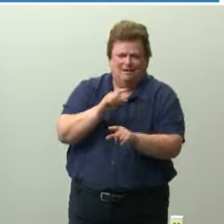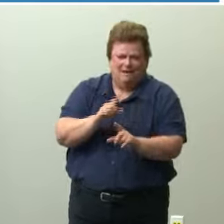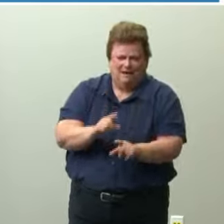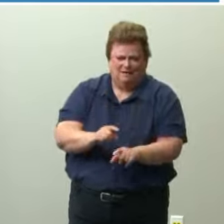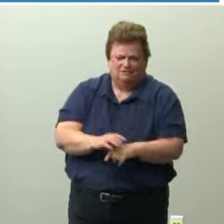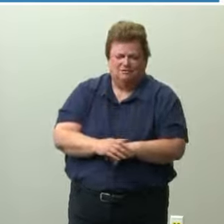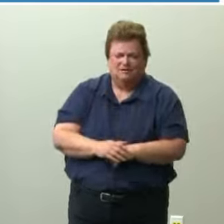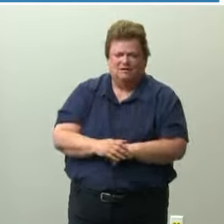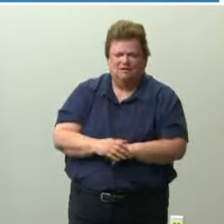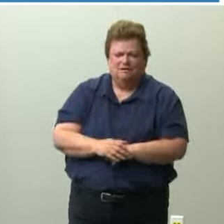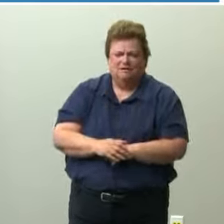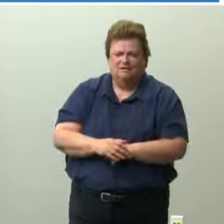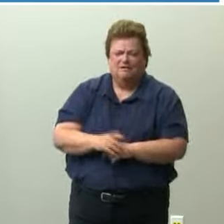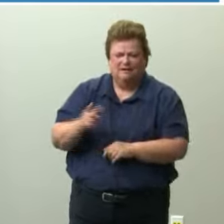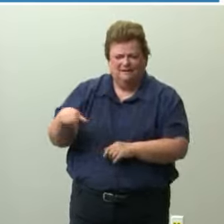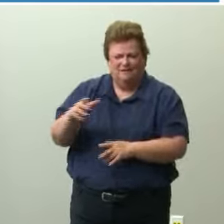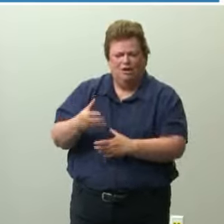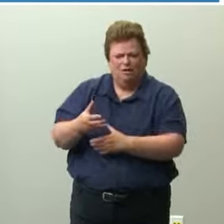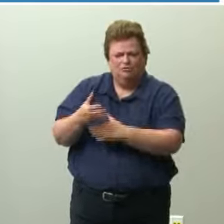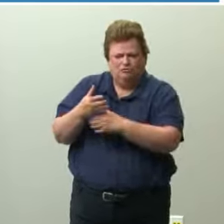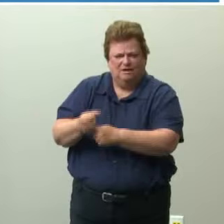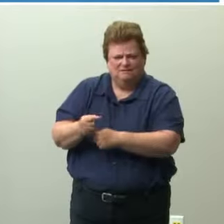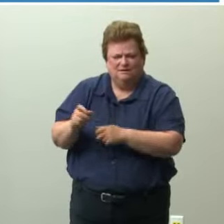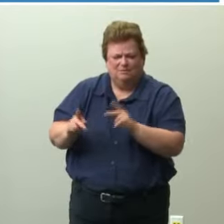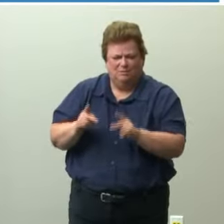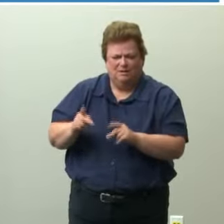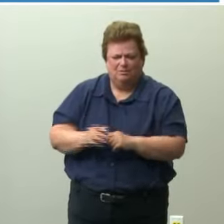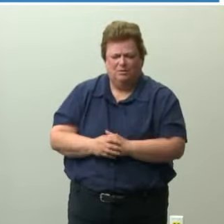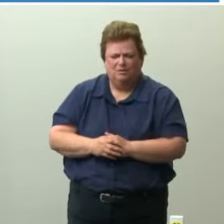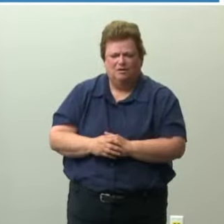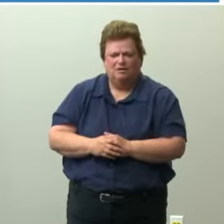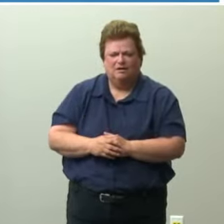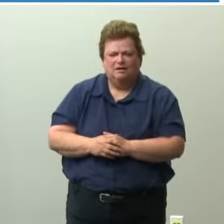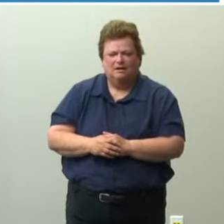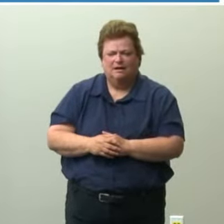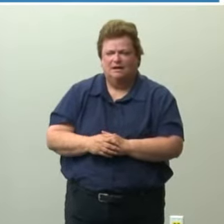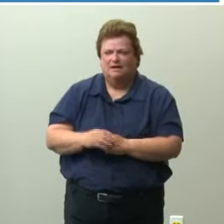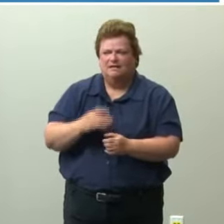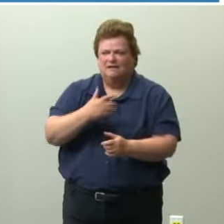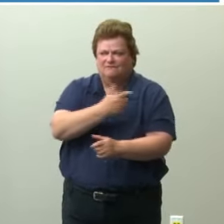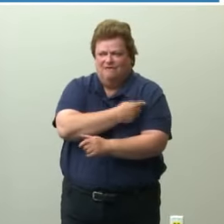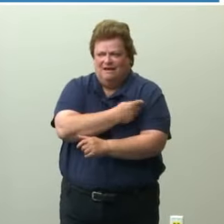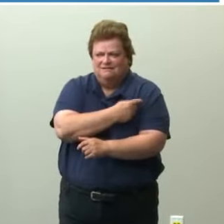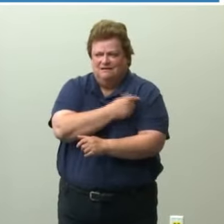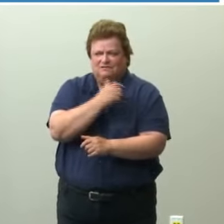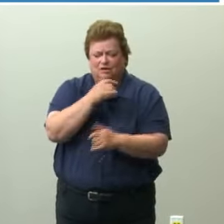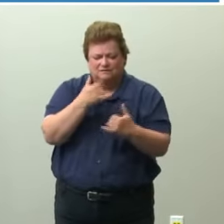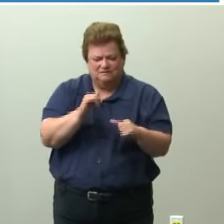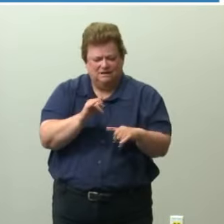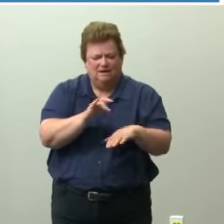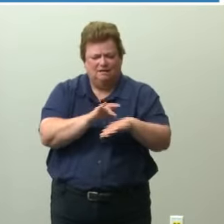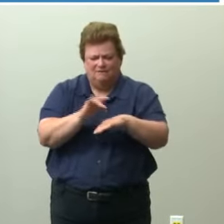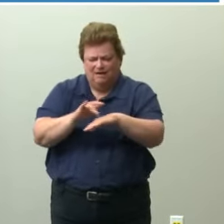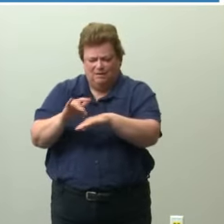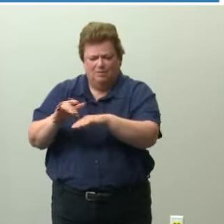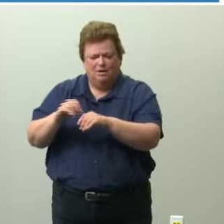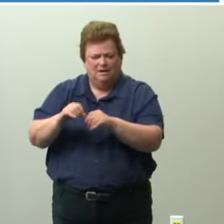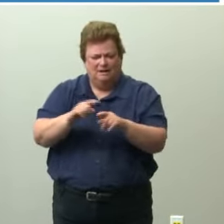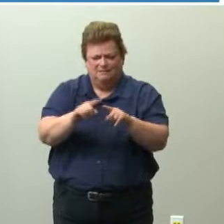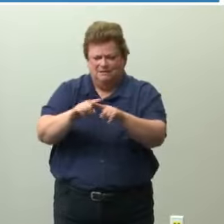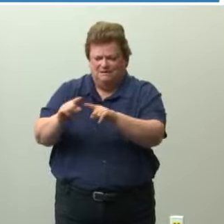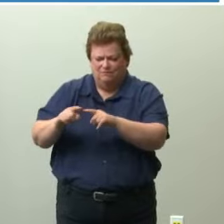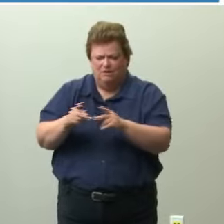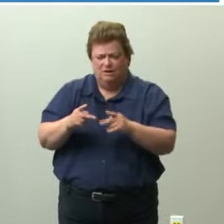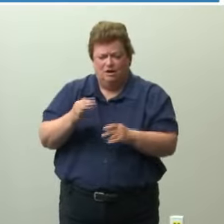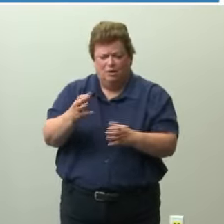trusted sources. Vaccine is available at numerous locations in our community on a daily basis.